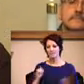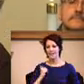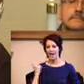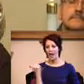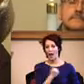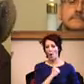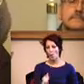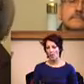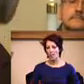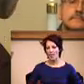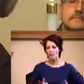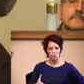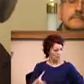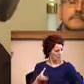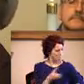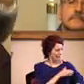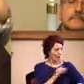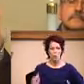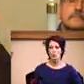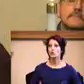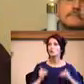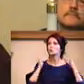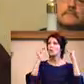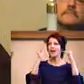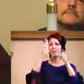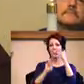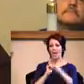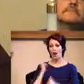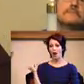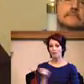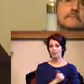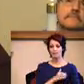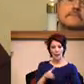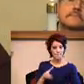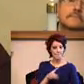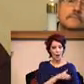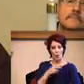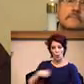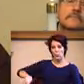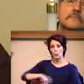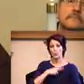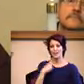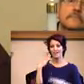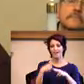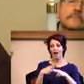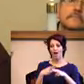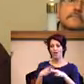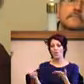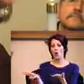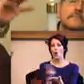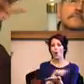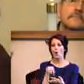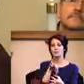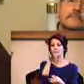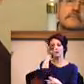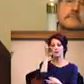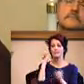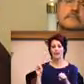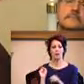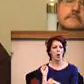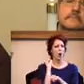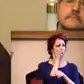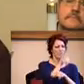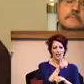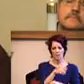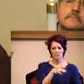is greater than ourselves to a power that we call the Holy Spirit and it's in that Holy Spirit that we can overcome the guilt